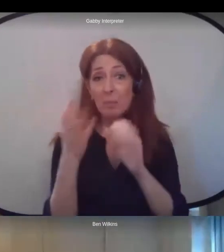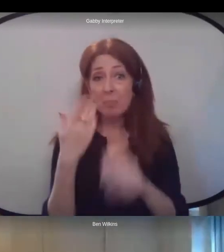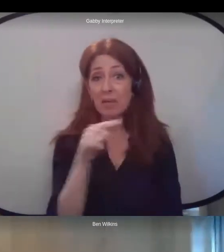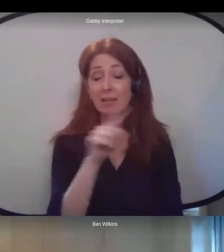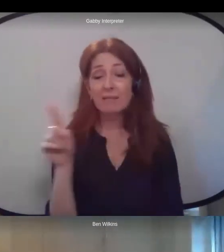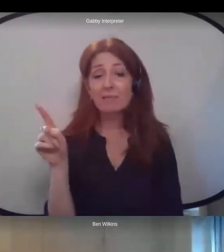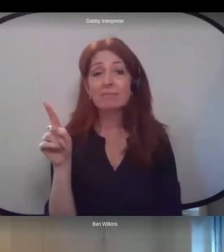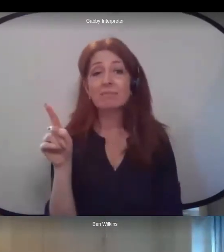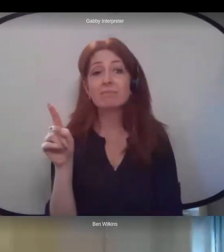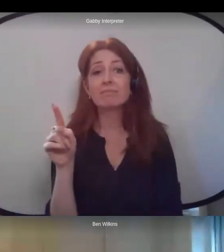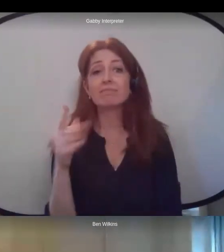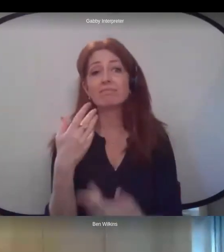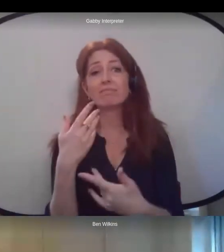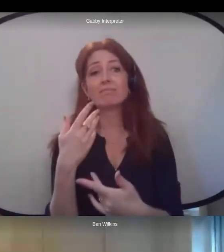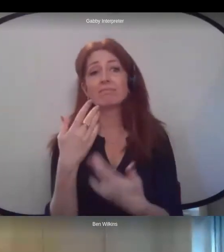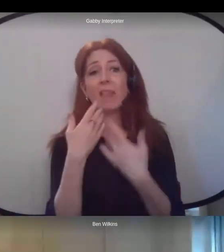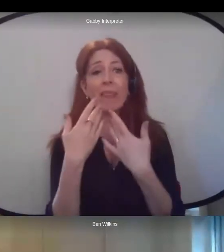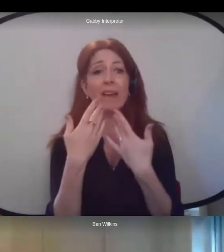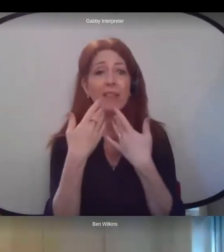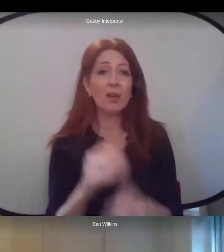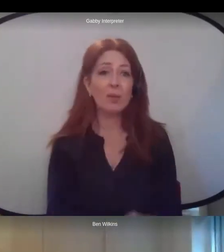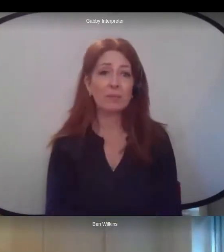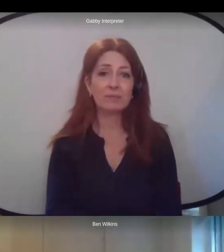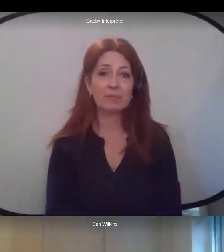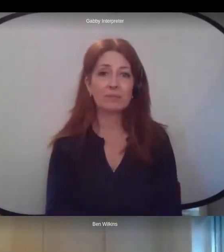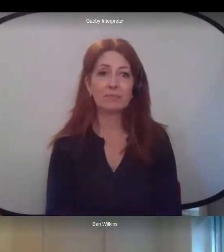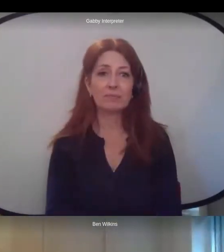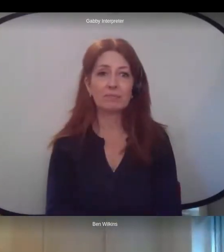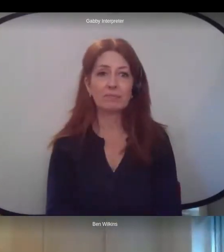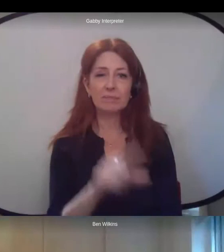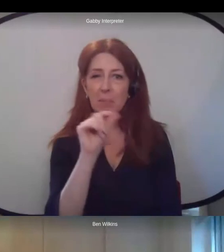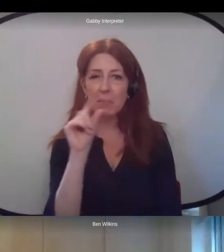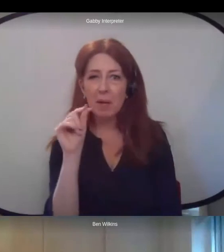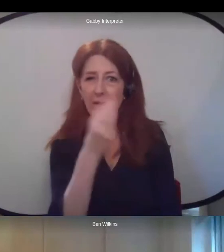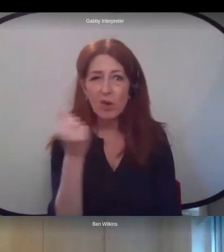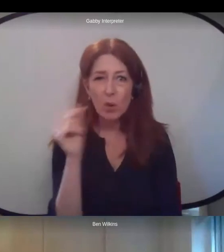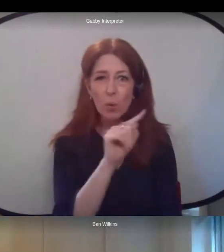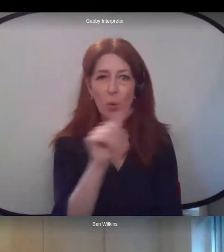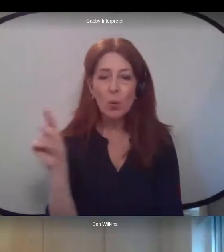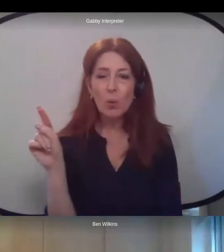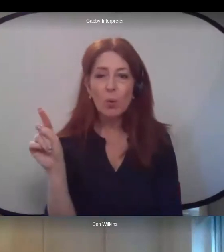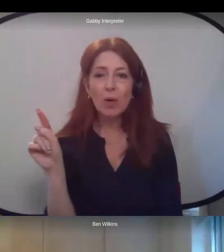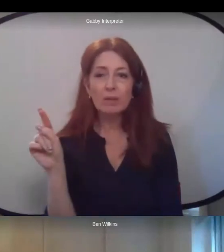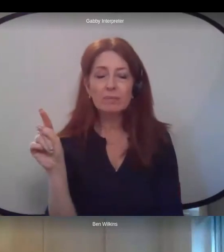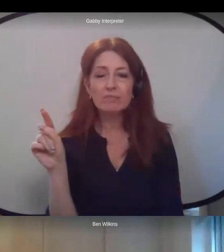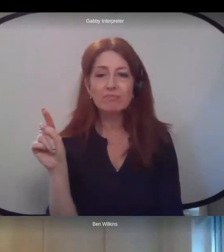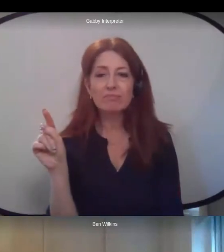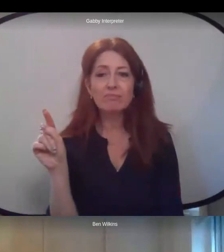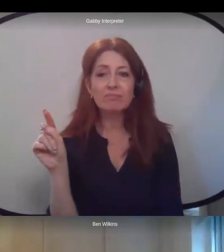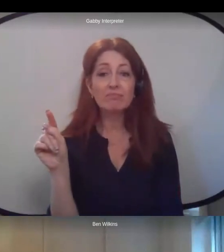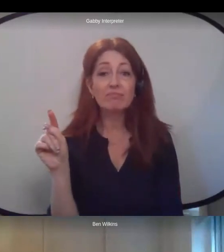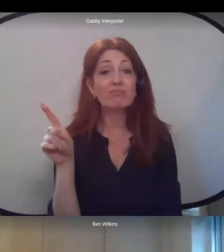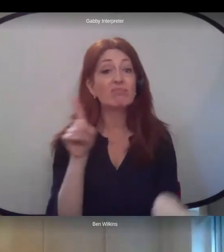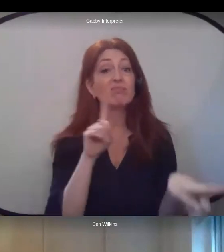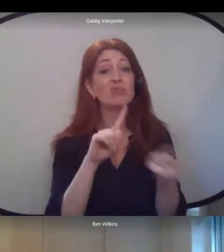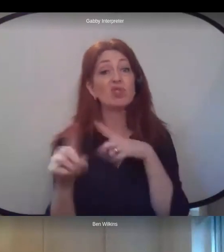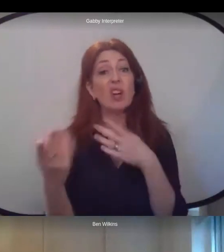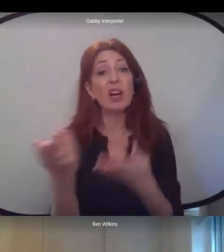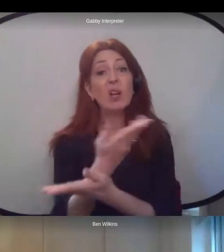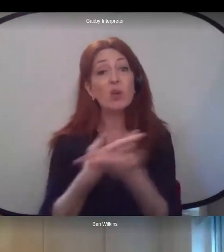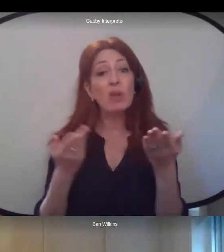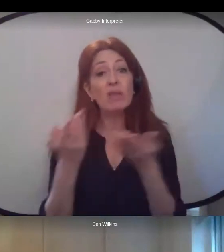the audience. So thanks for that. Going to pick a handful and then therefore just trying to have a conversation around